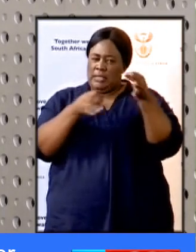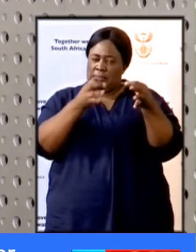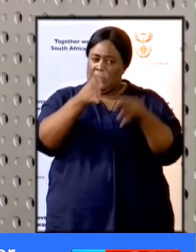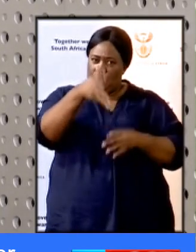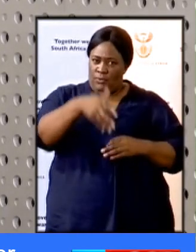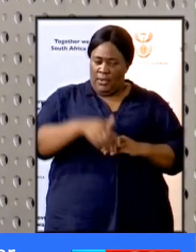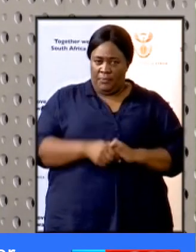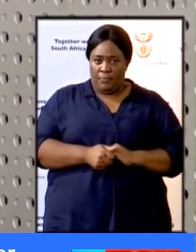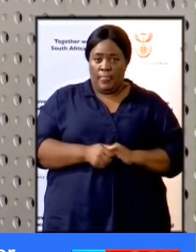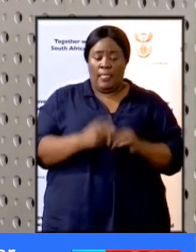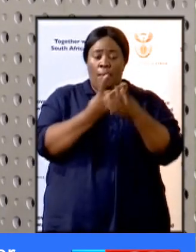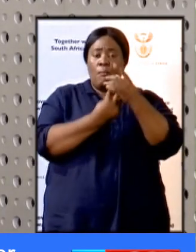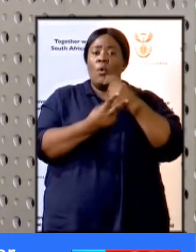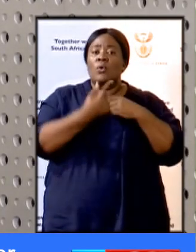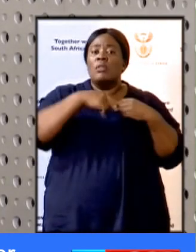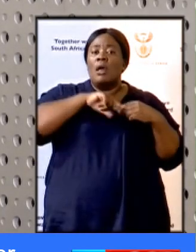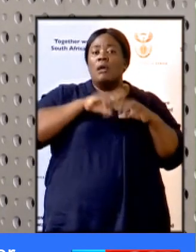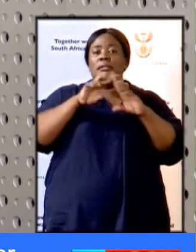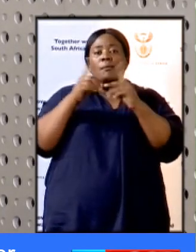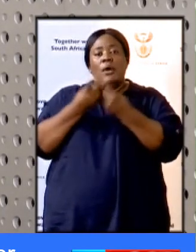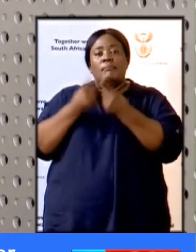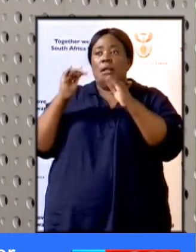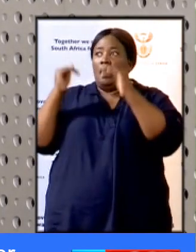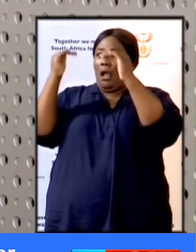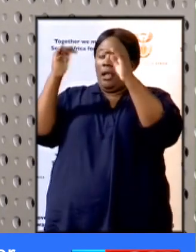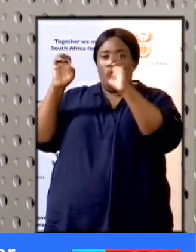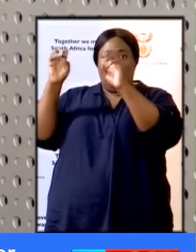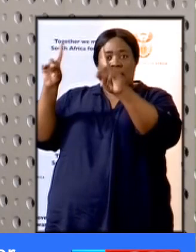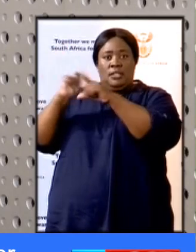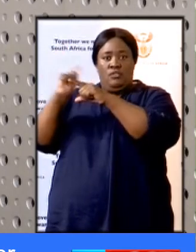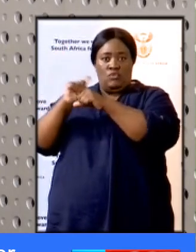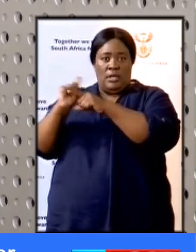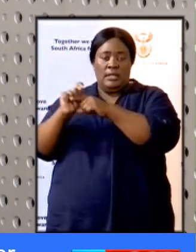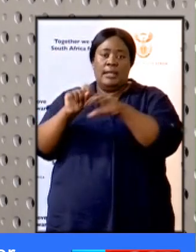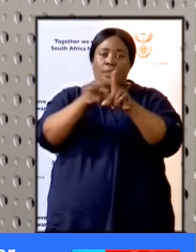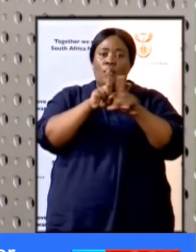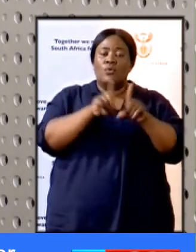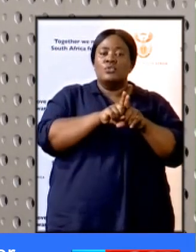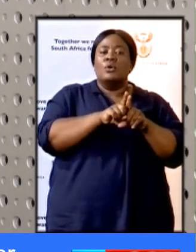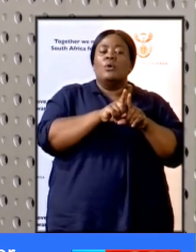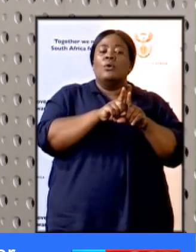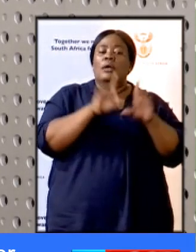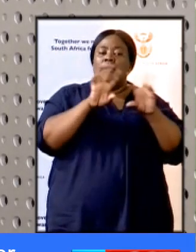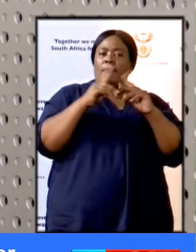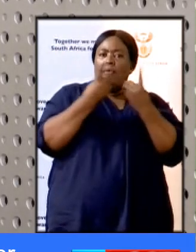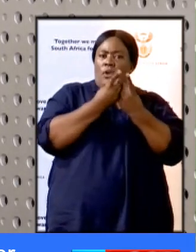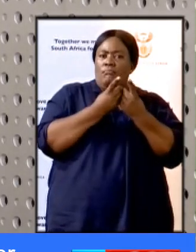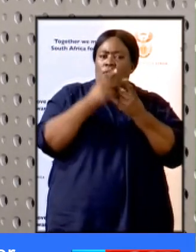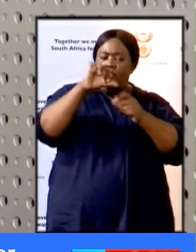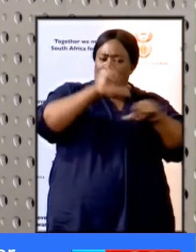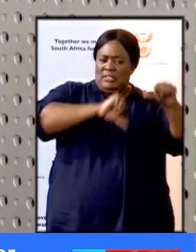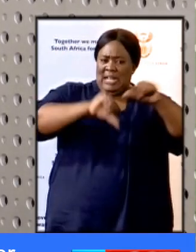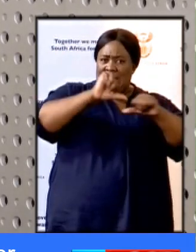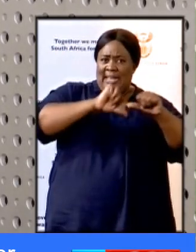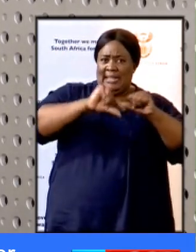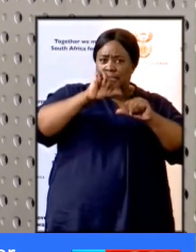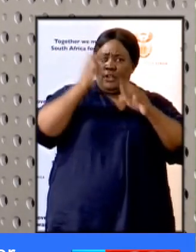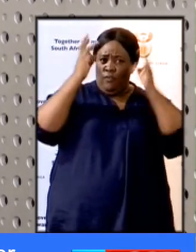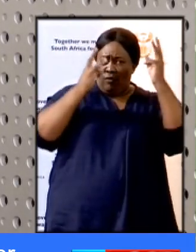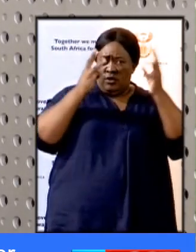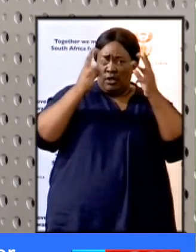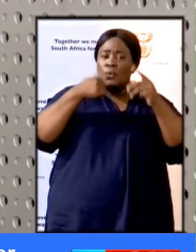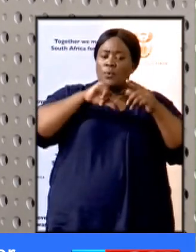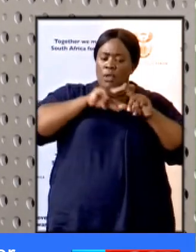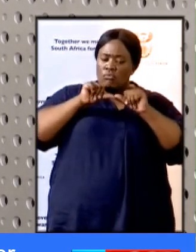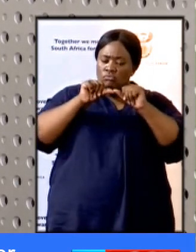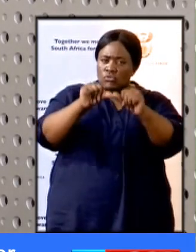our departments, Higher Education and Training and the Department of Science and Innovation, will also continue to